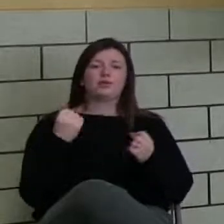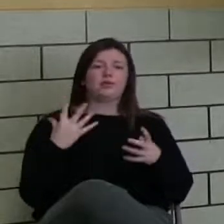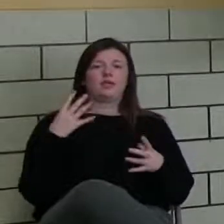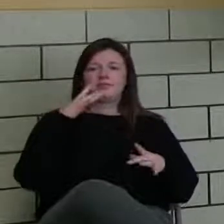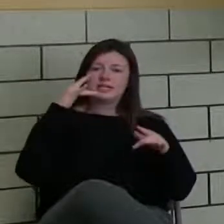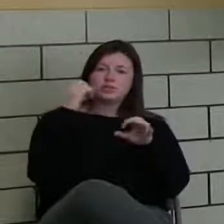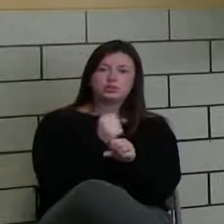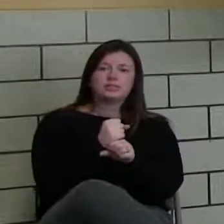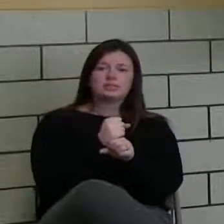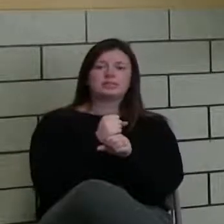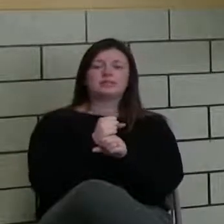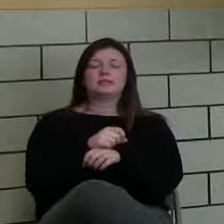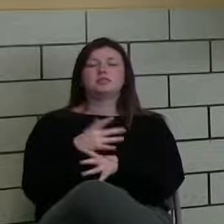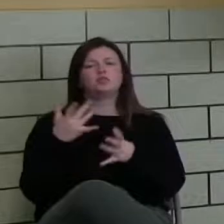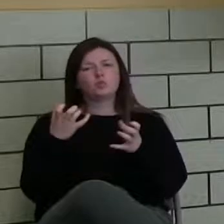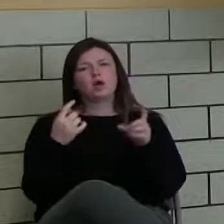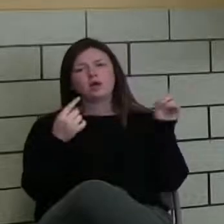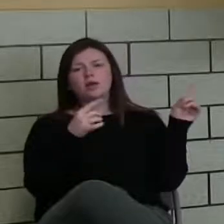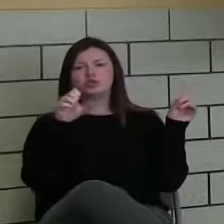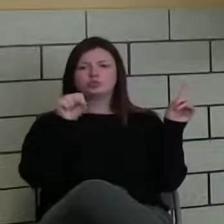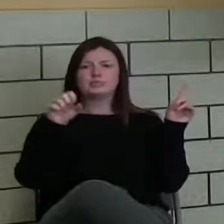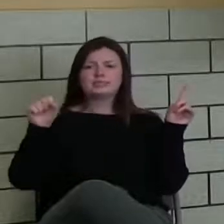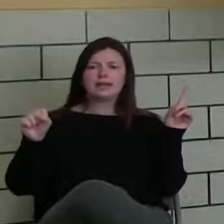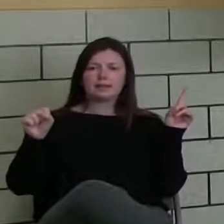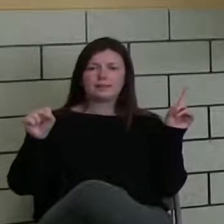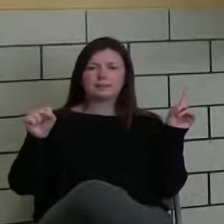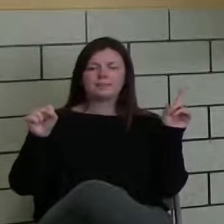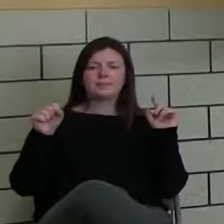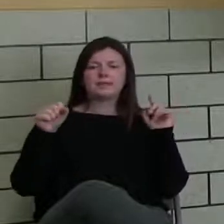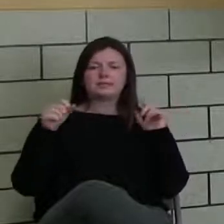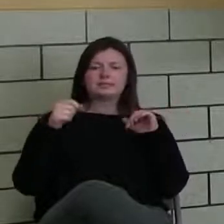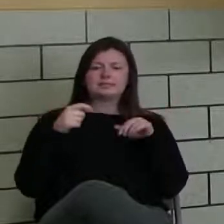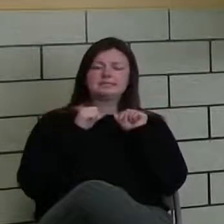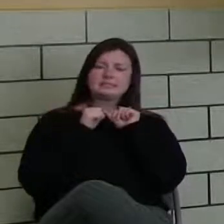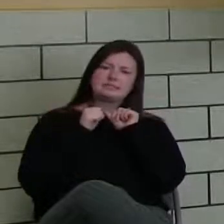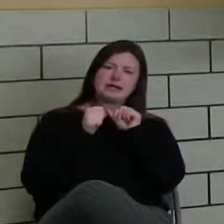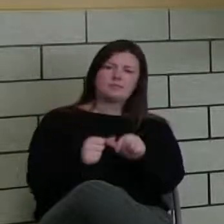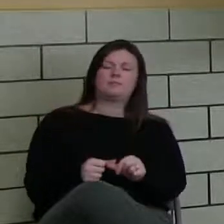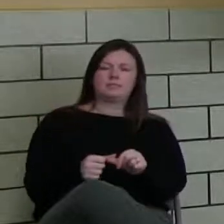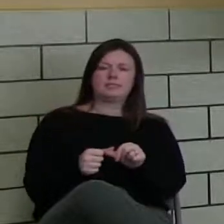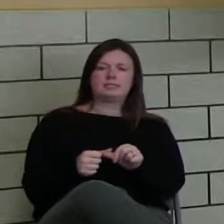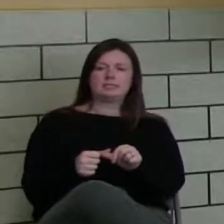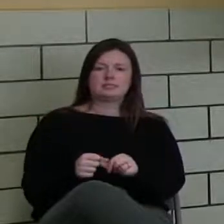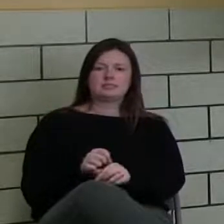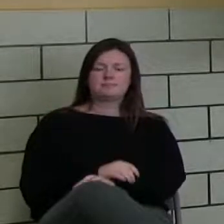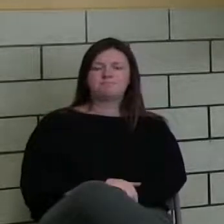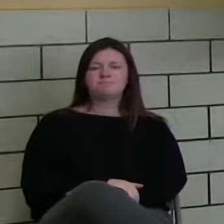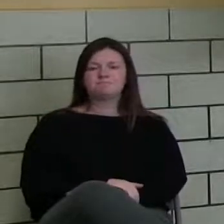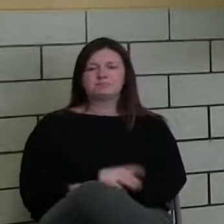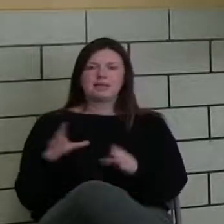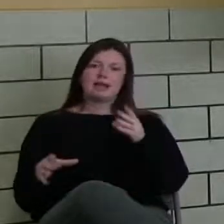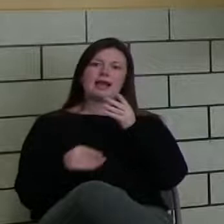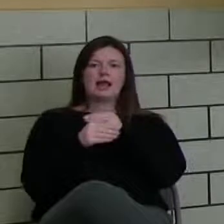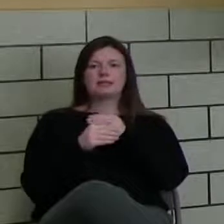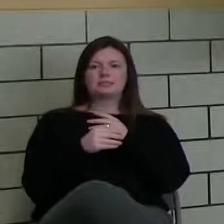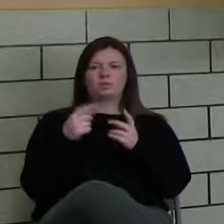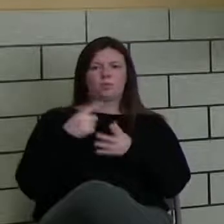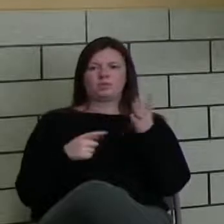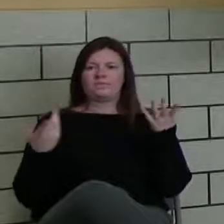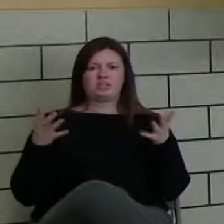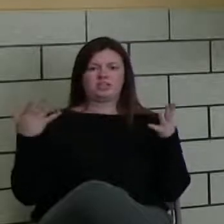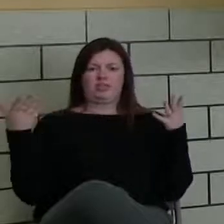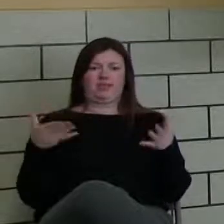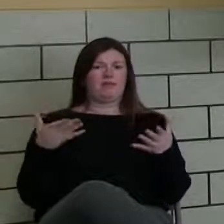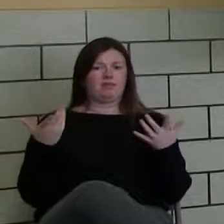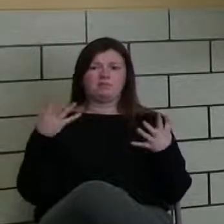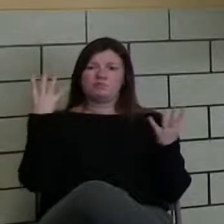this streetscape to be timeless and set the stage for what's there already that's beautiful. And so I